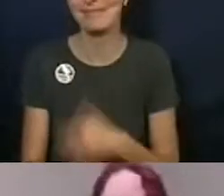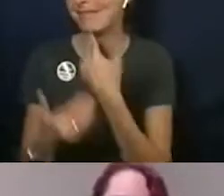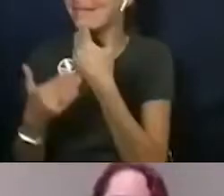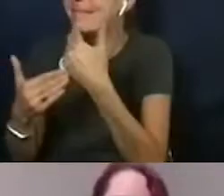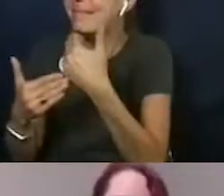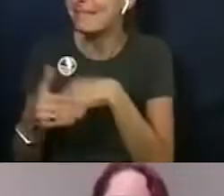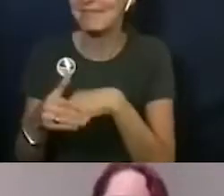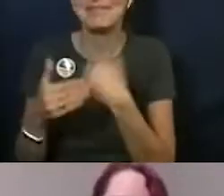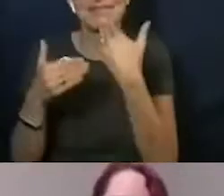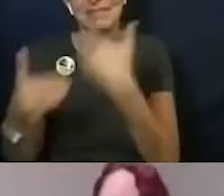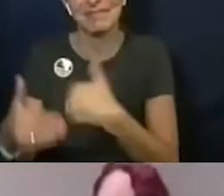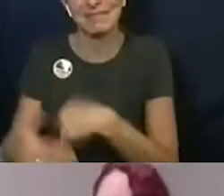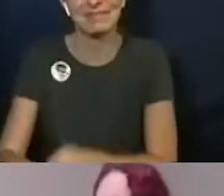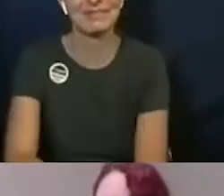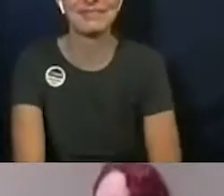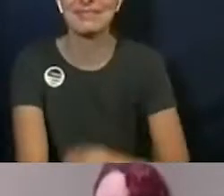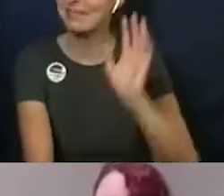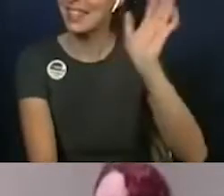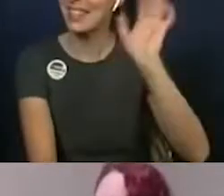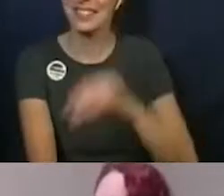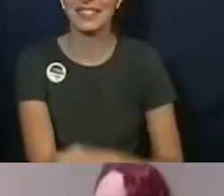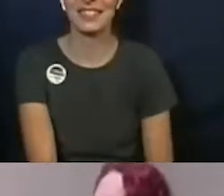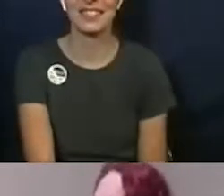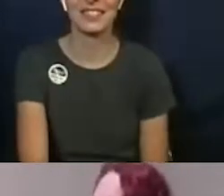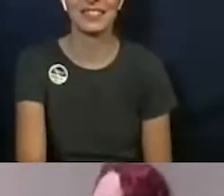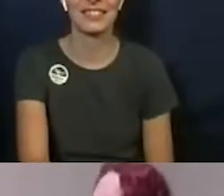this pandemic and by